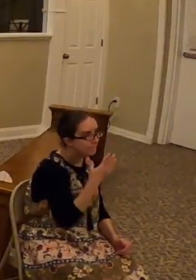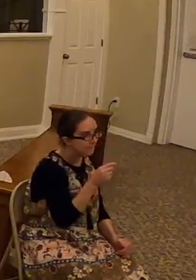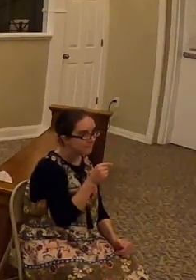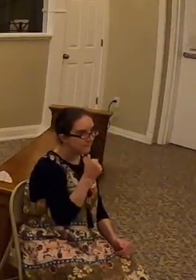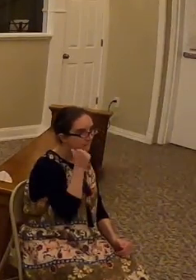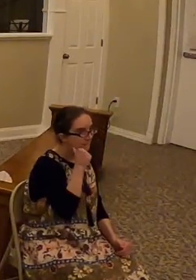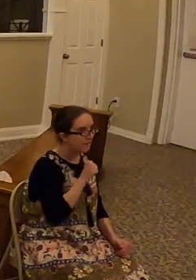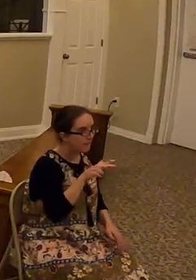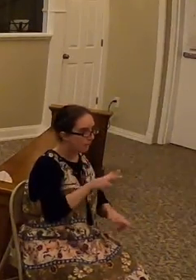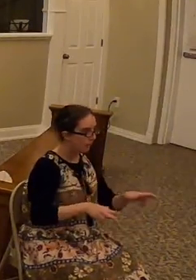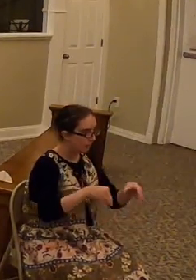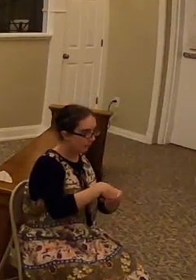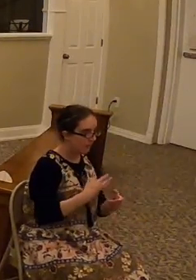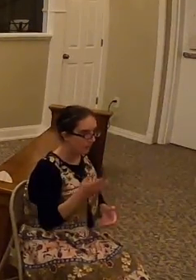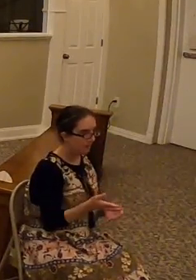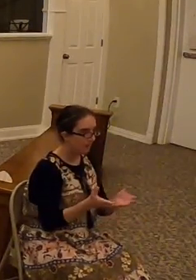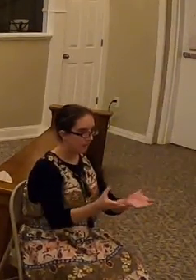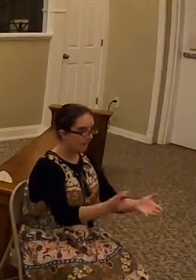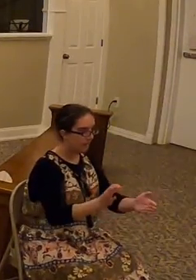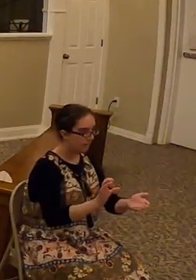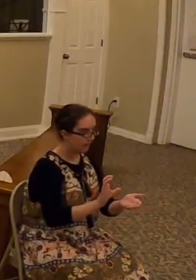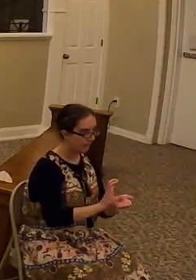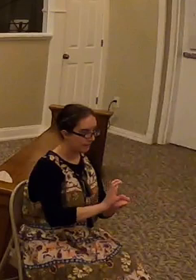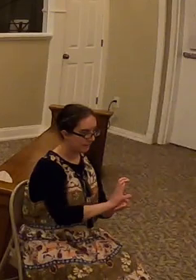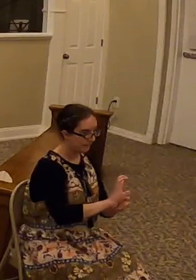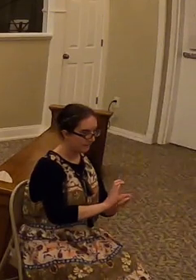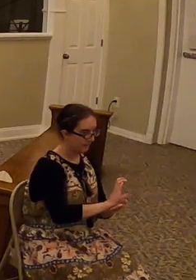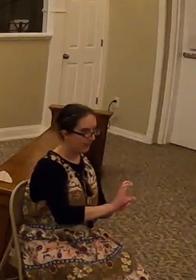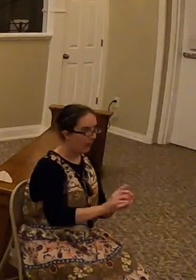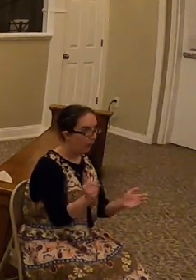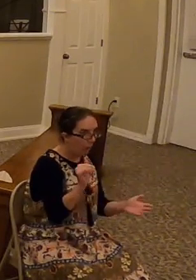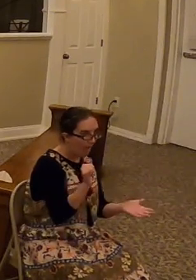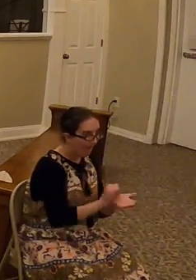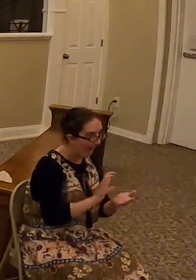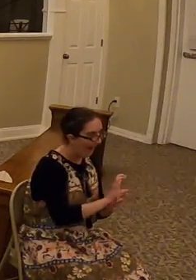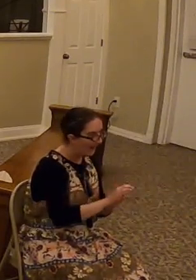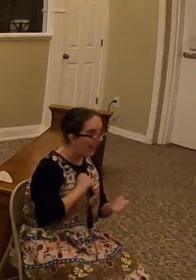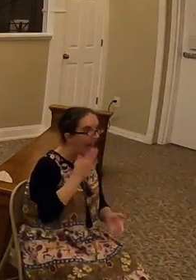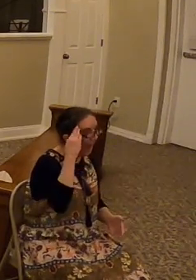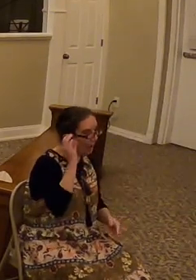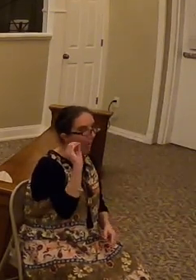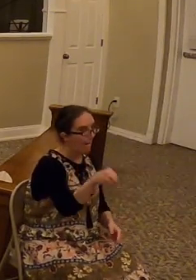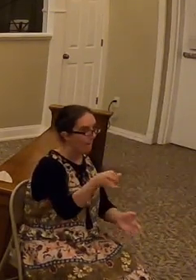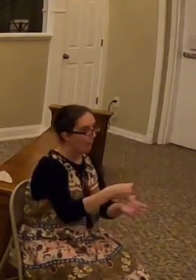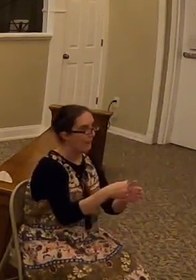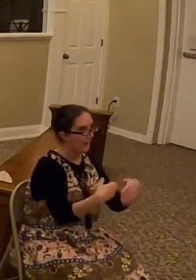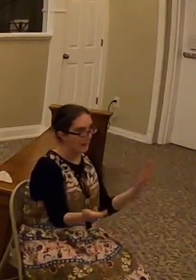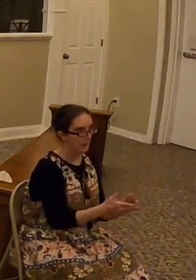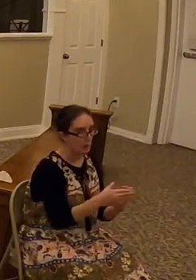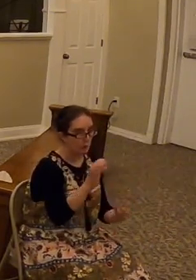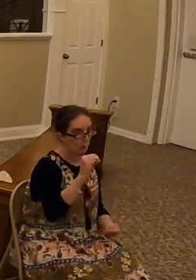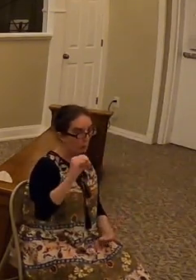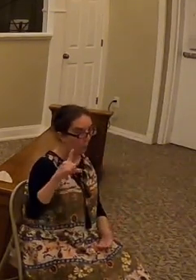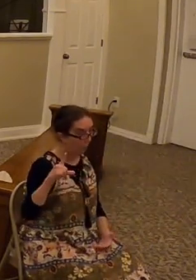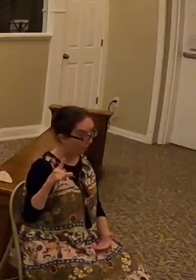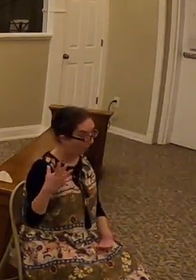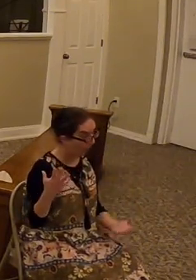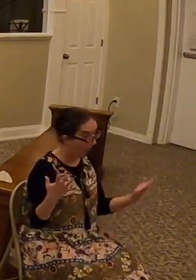That old gal walks in there to get that cake. She said, "Where's that cake at? I know I just set it right here to cool."